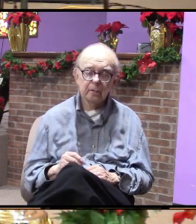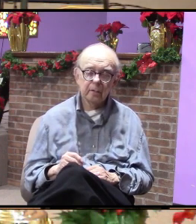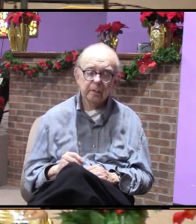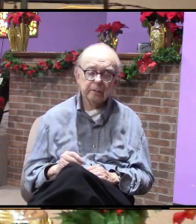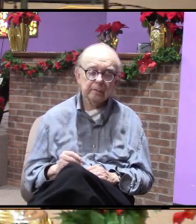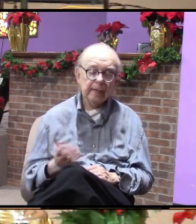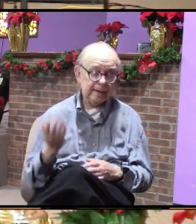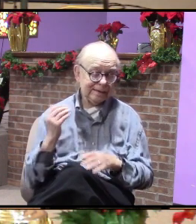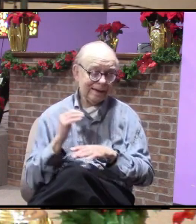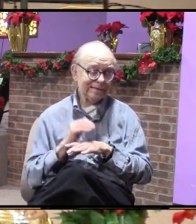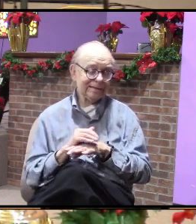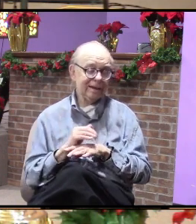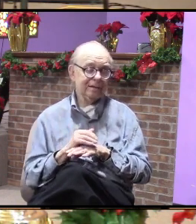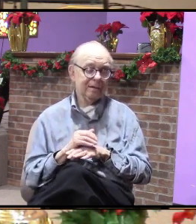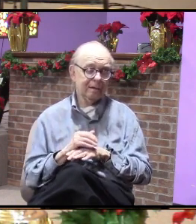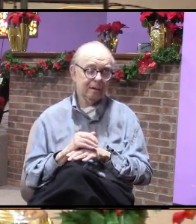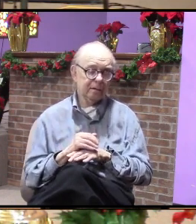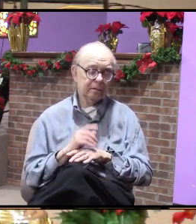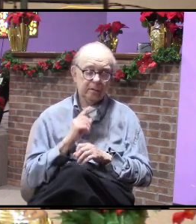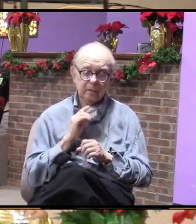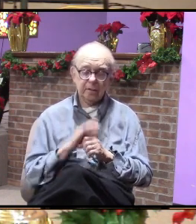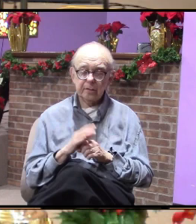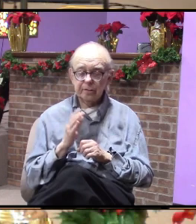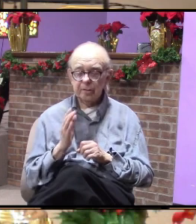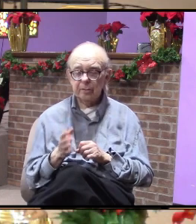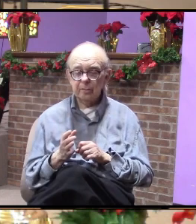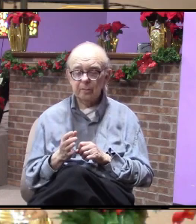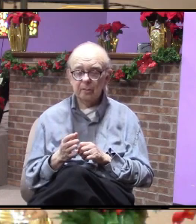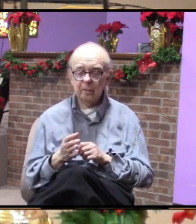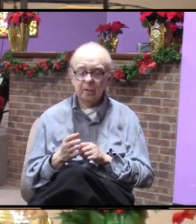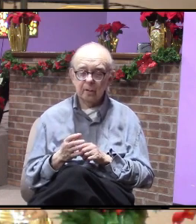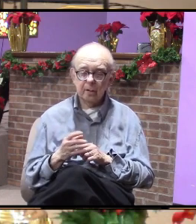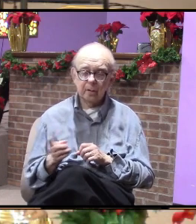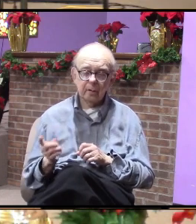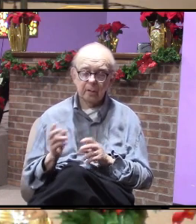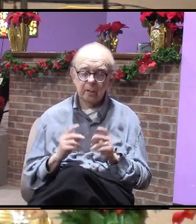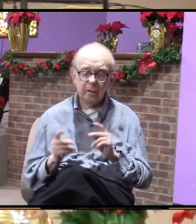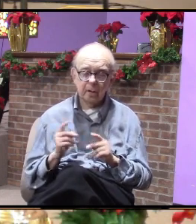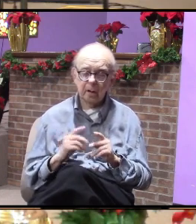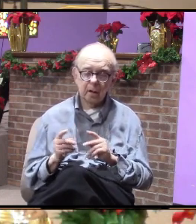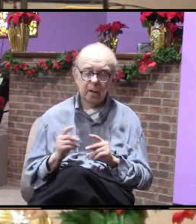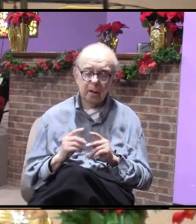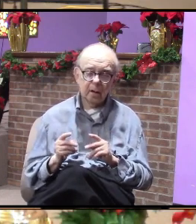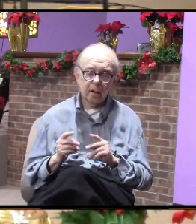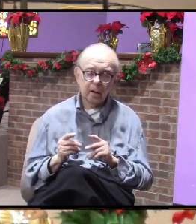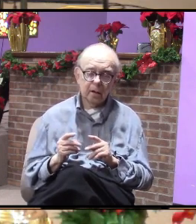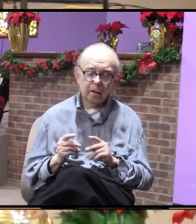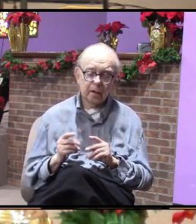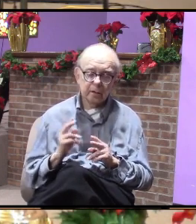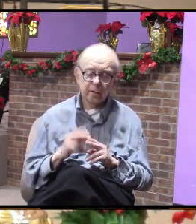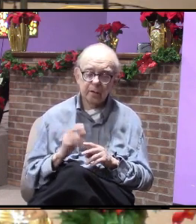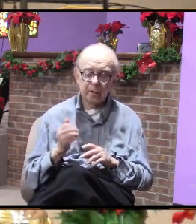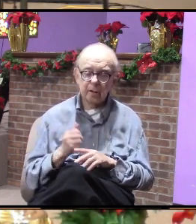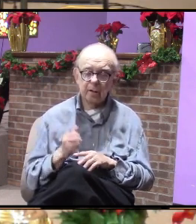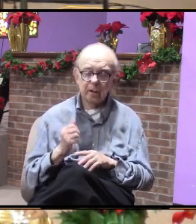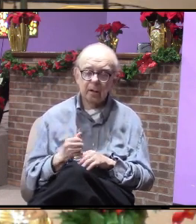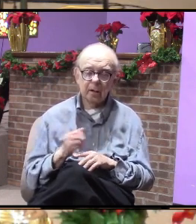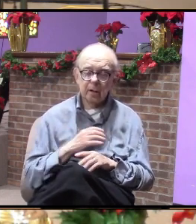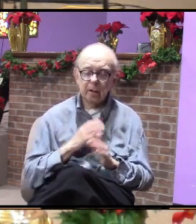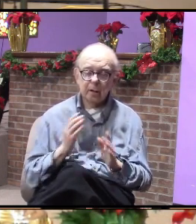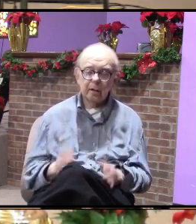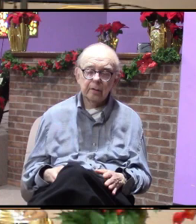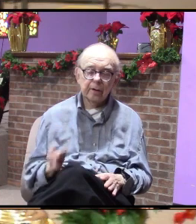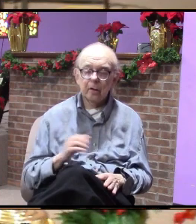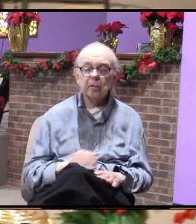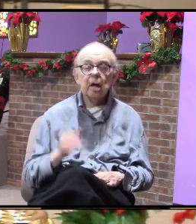Last night, I'll guarantee you, there were a lot of people that called themselves Christians, all got drunk to